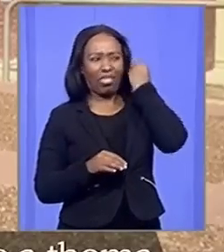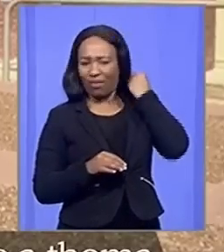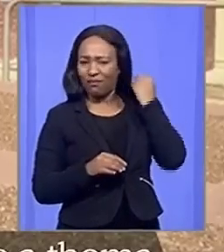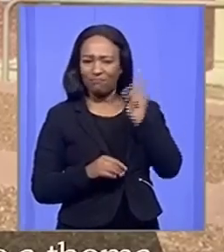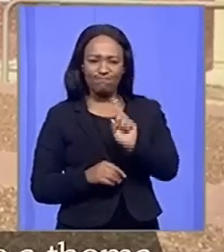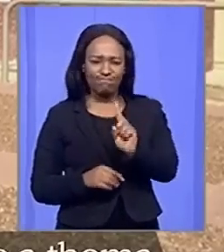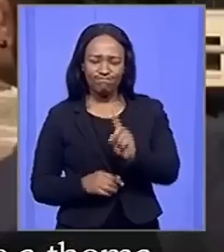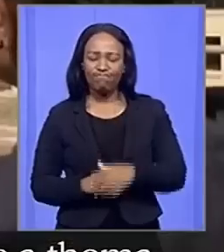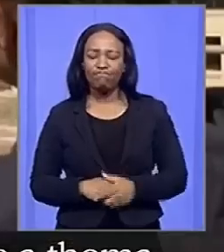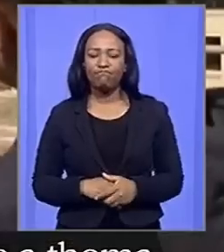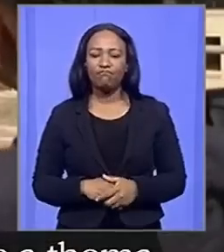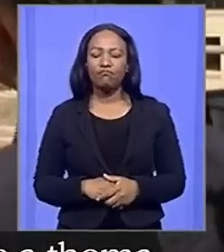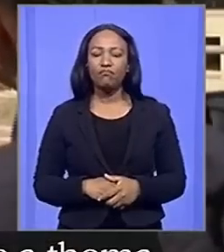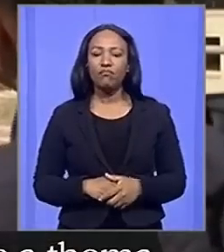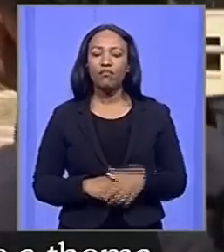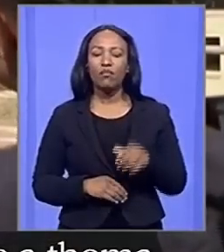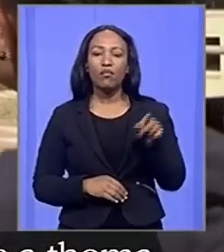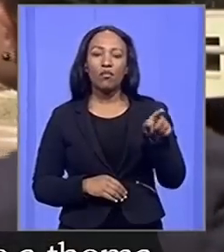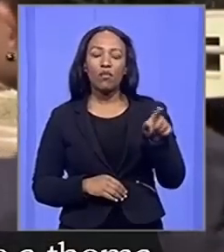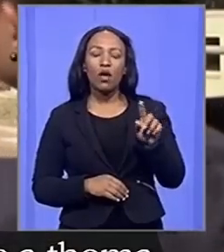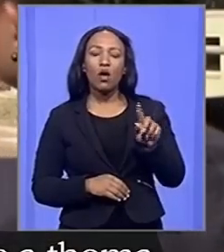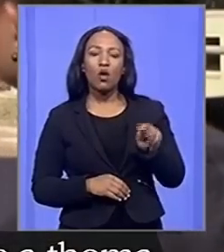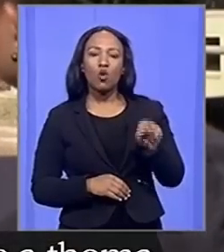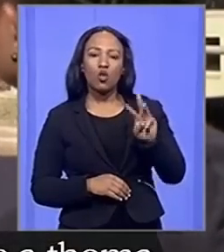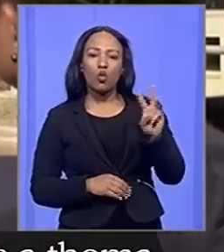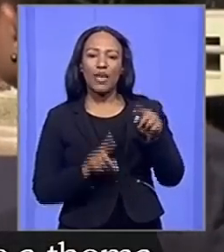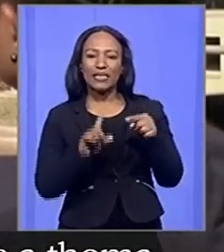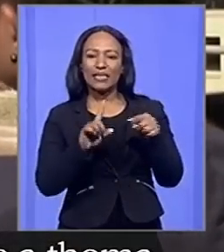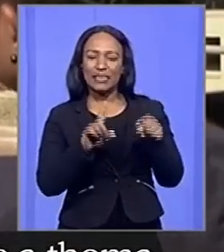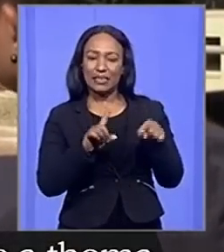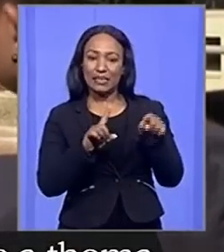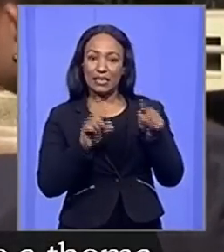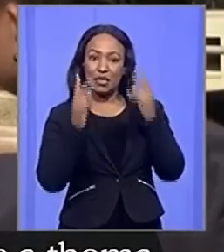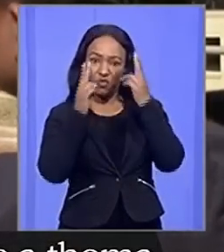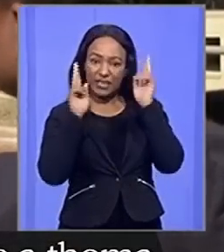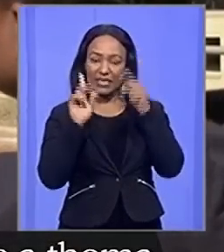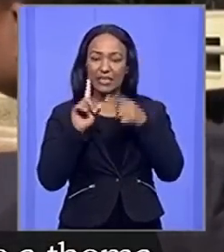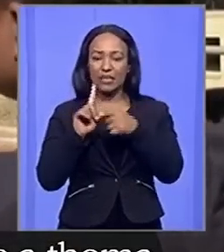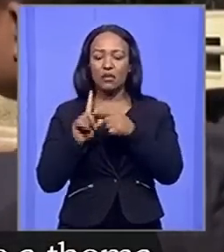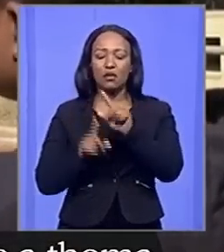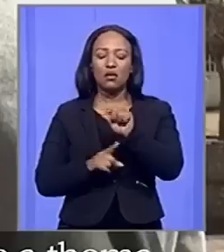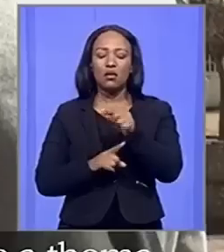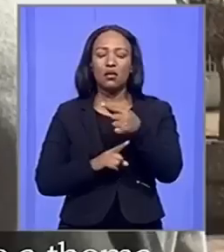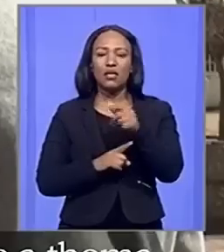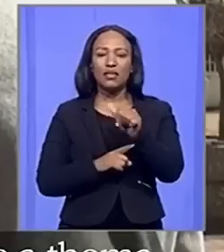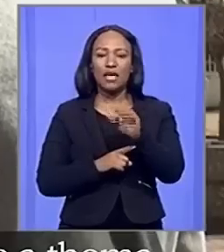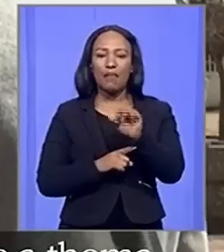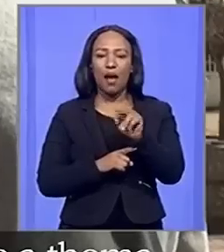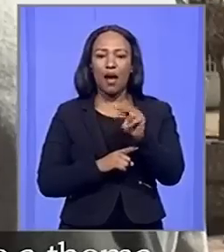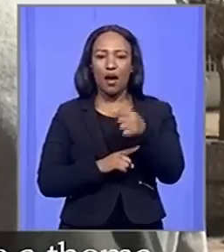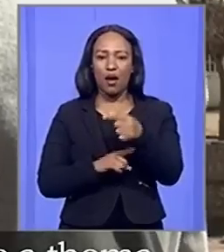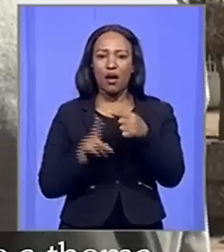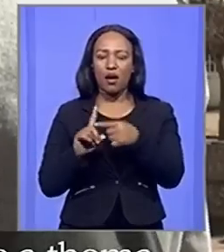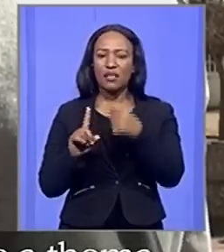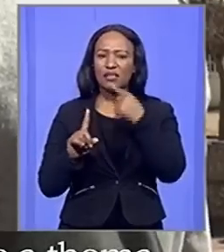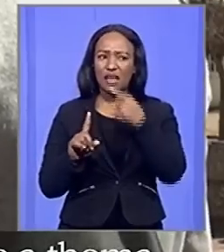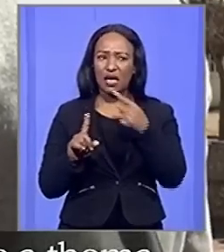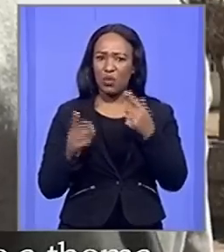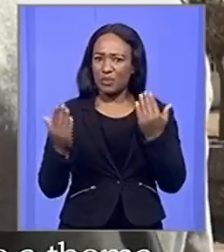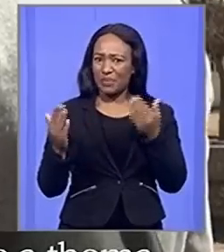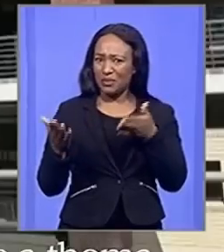kwa Northwest University Thabang Motsweledi a re seemo sa ga jaana sa monageng ga ise seo ba le bantsi ba neng ba